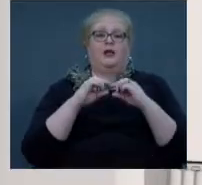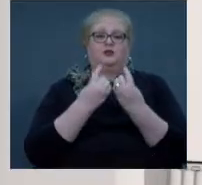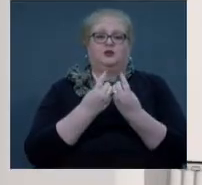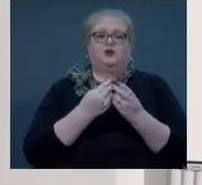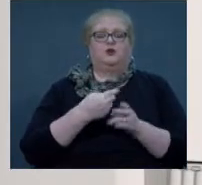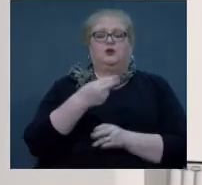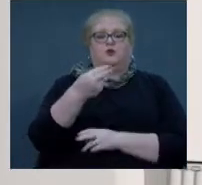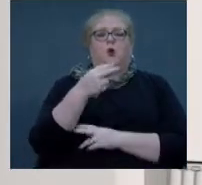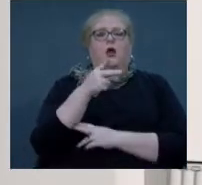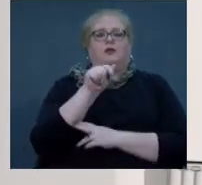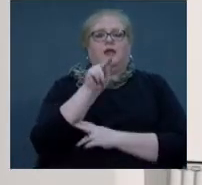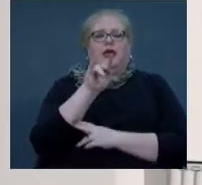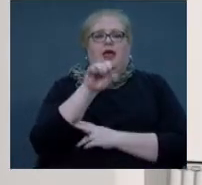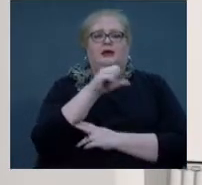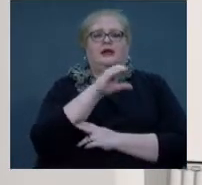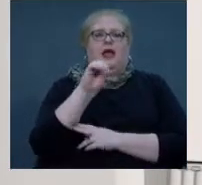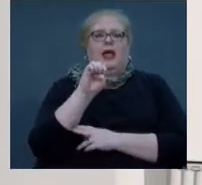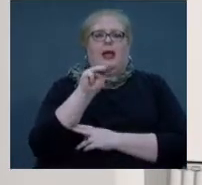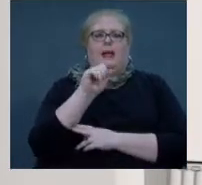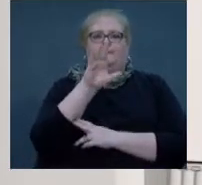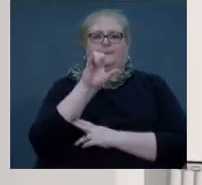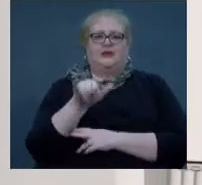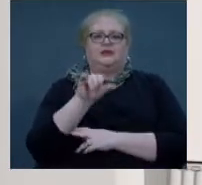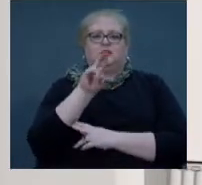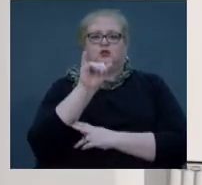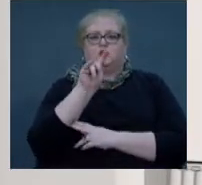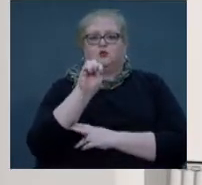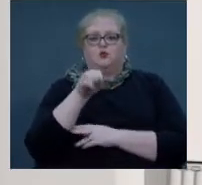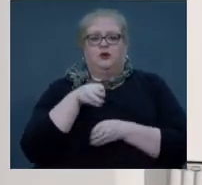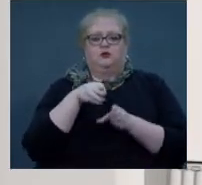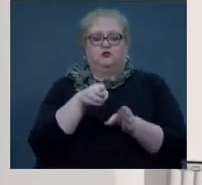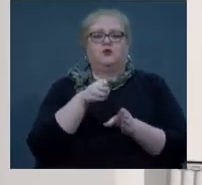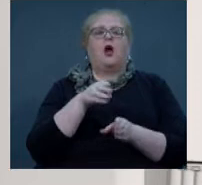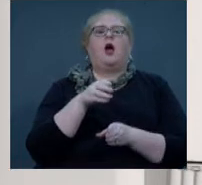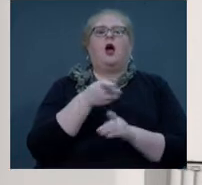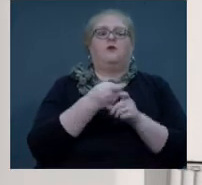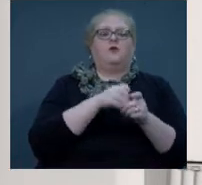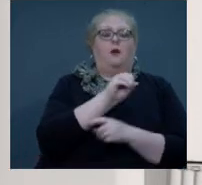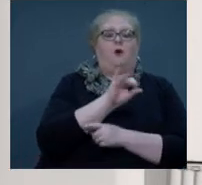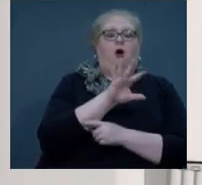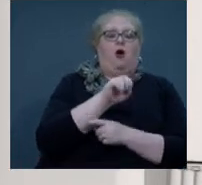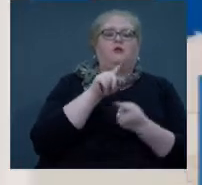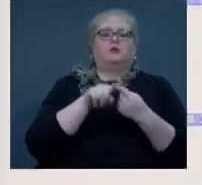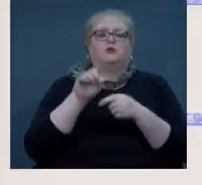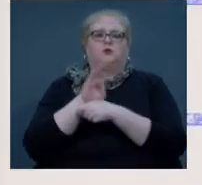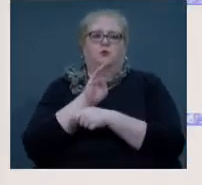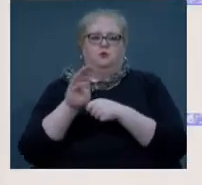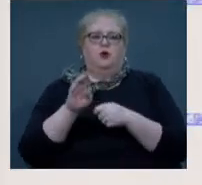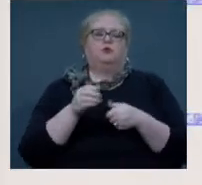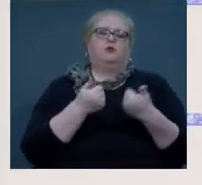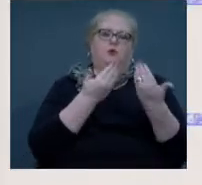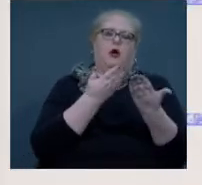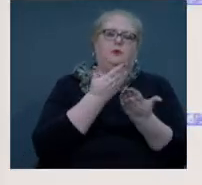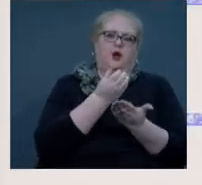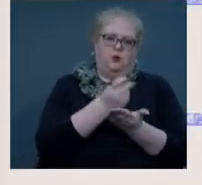Canis Road and Embassy Suites Drive from office to commercial. Staff recommends approval. Item